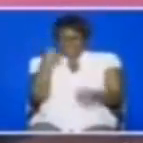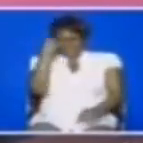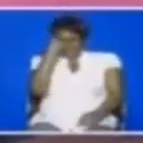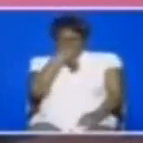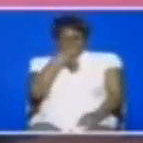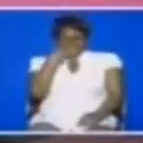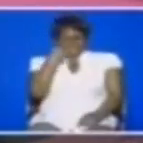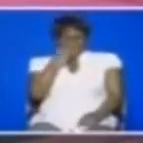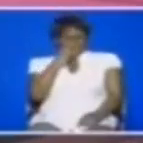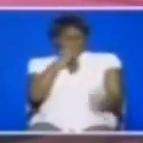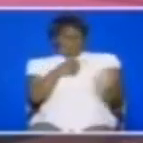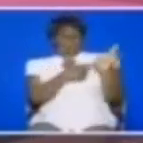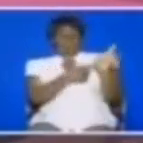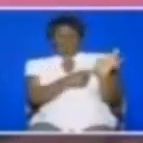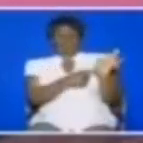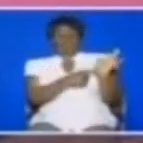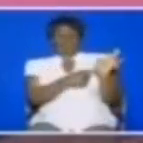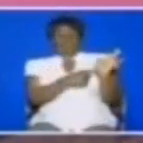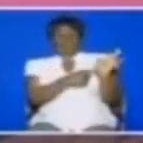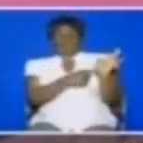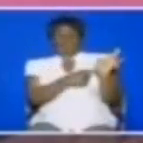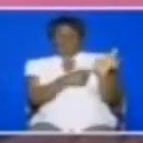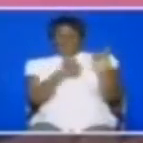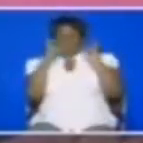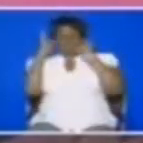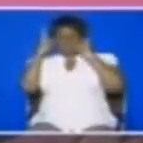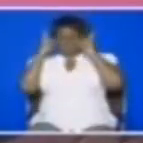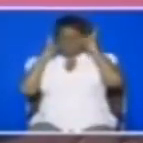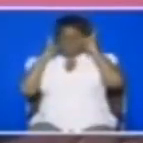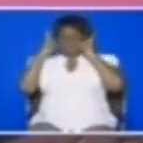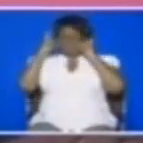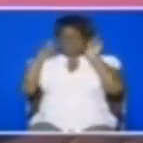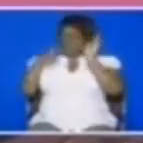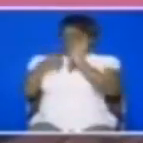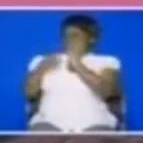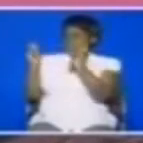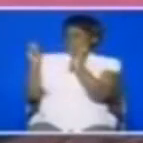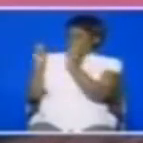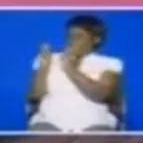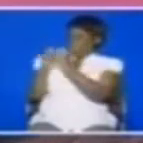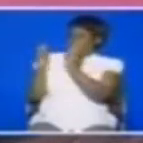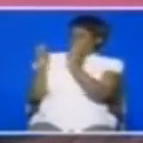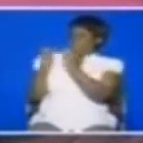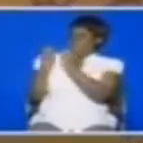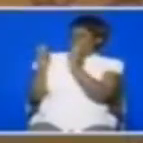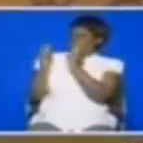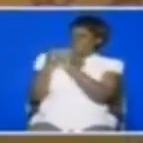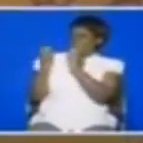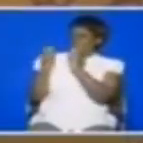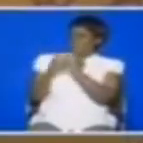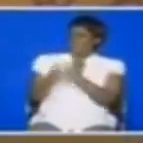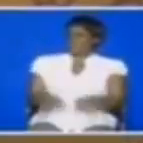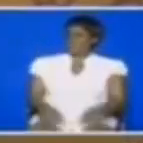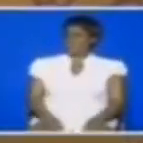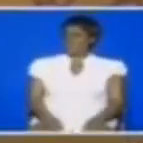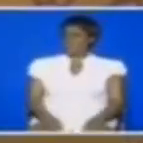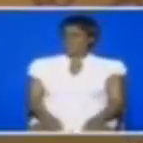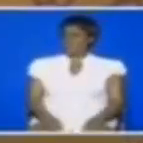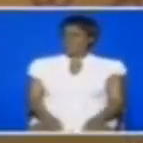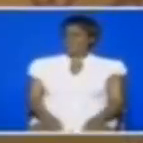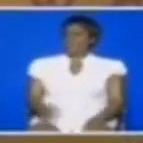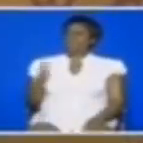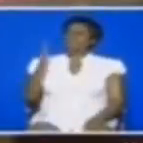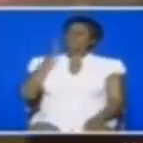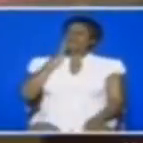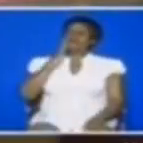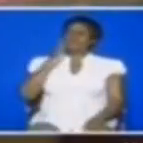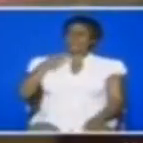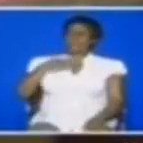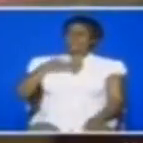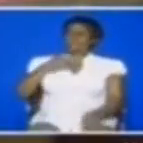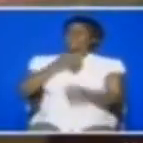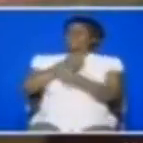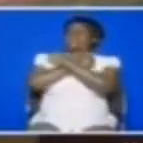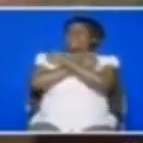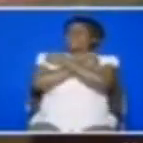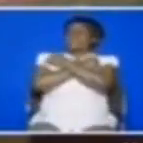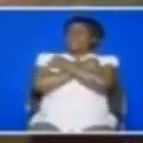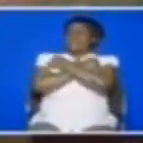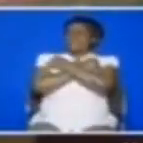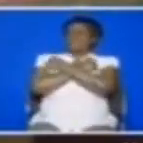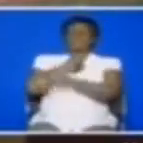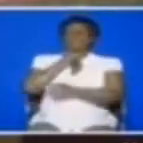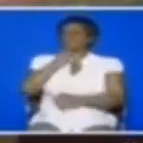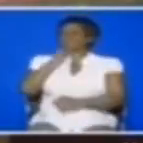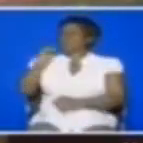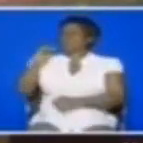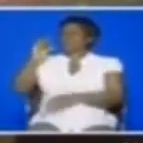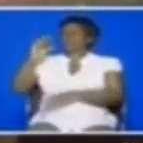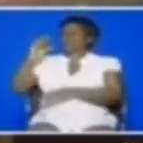are anything to go by, a little pain that is worth all the trouble, he says. In fact, my own mother likes them. She says it's not